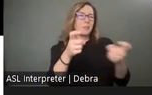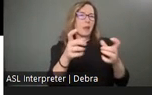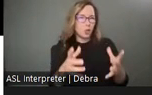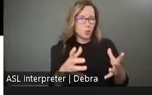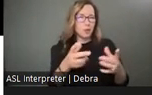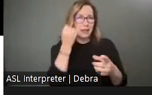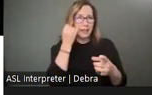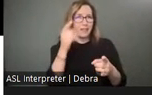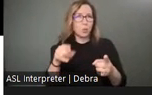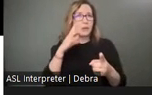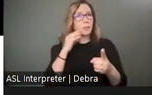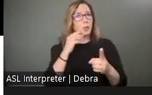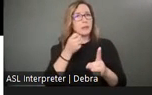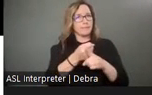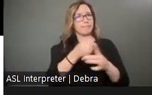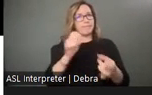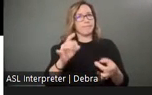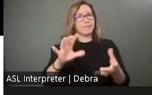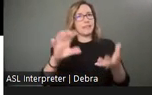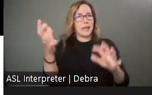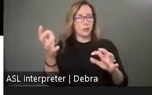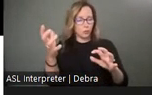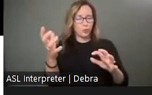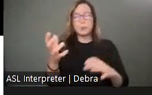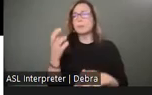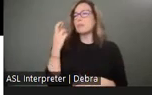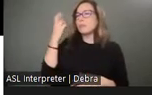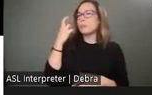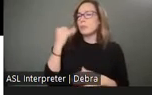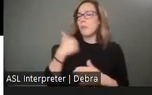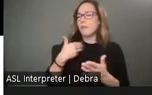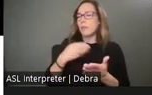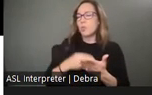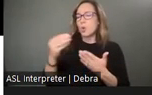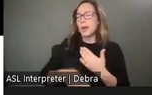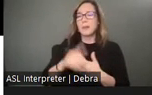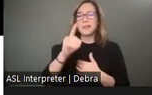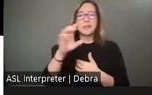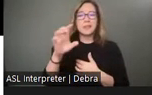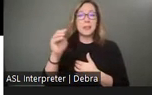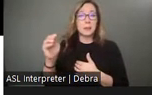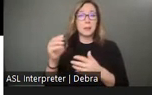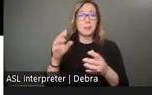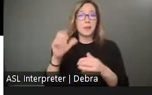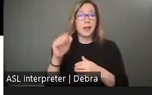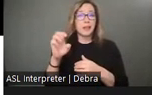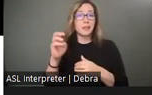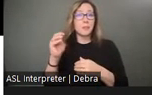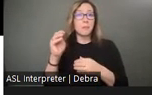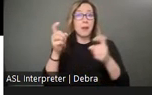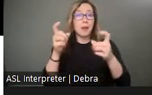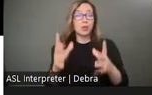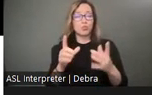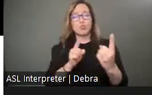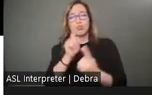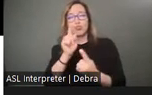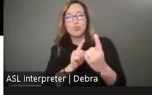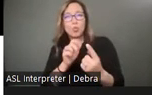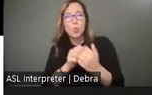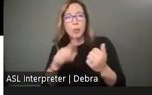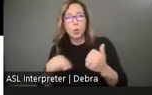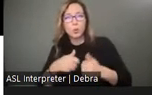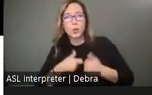disaster. The purpose of this program is to have DCM case managers connect one-on-one with survivors that